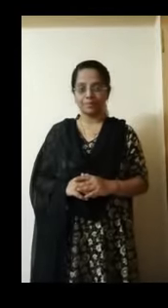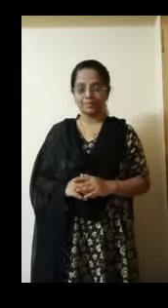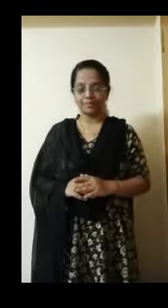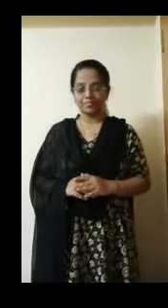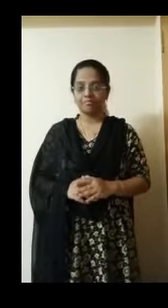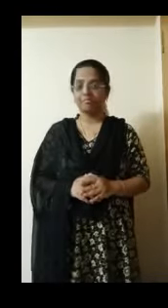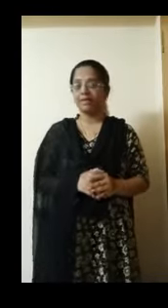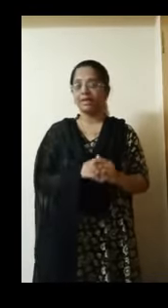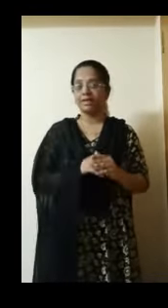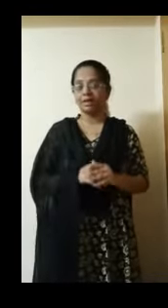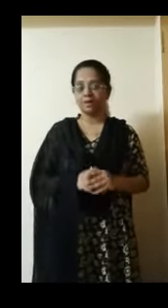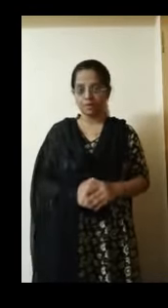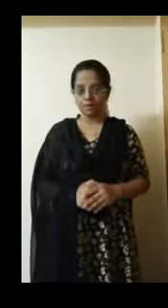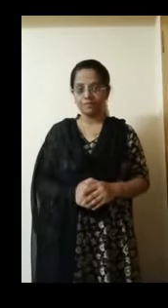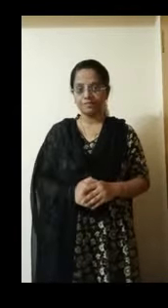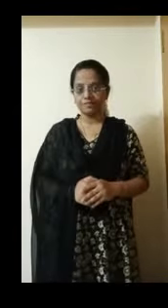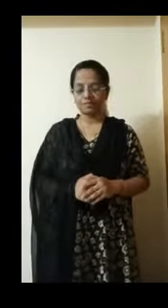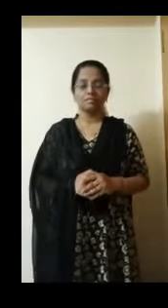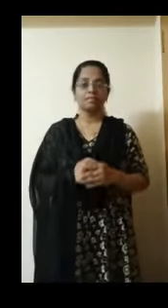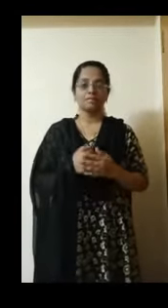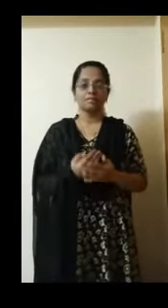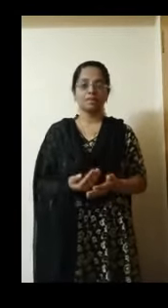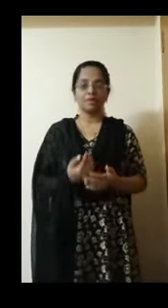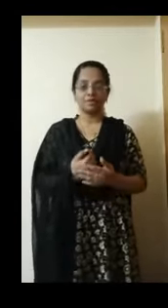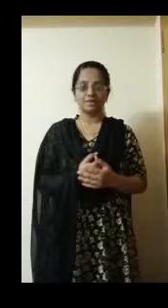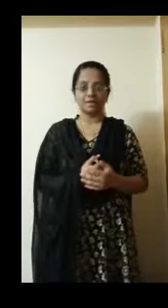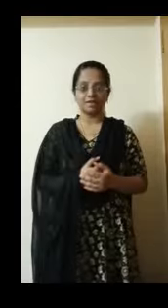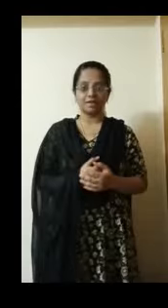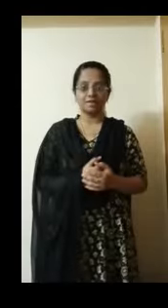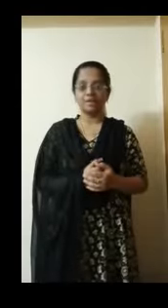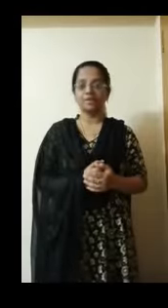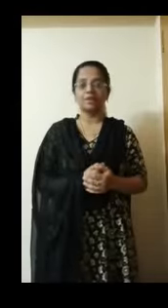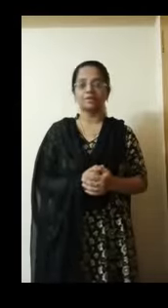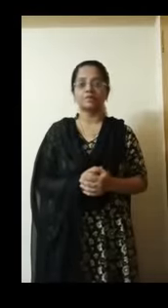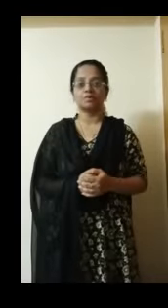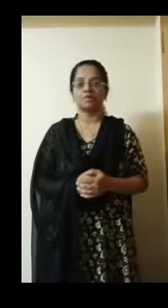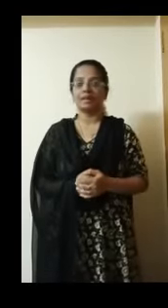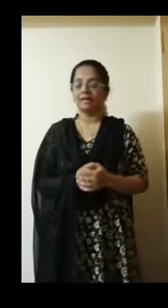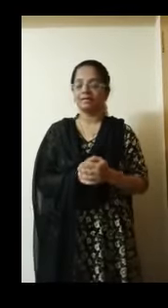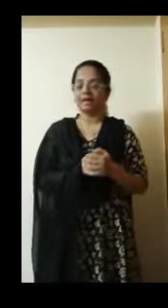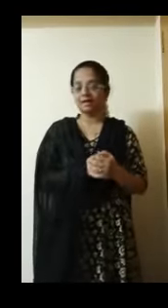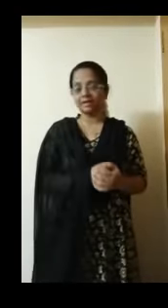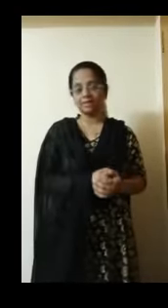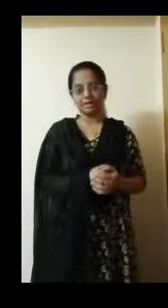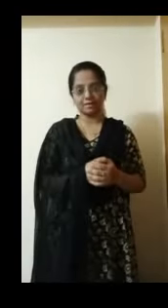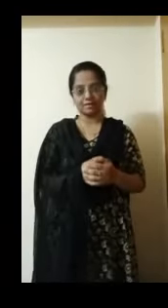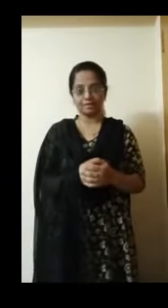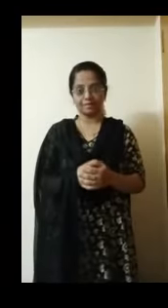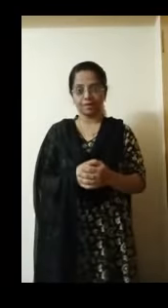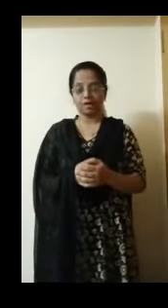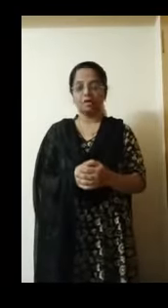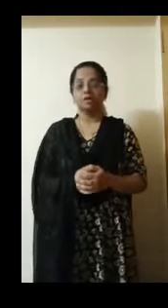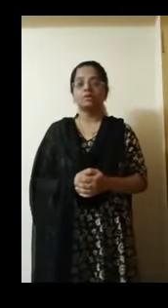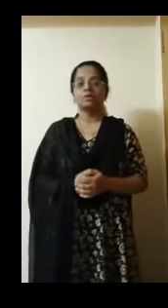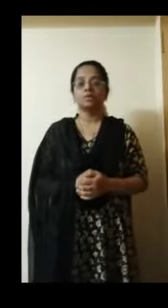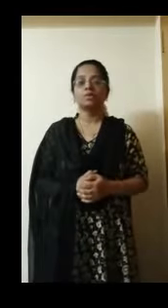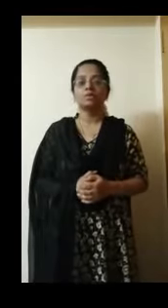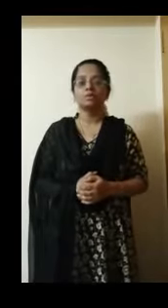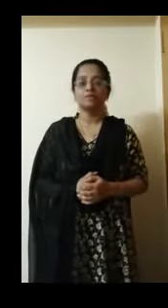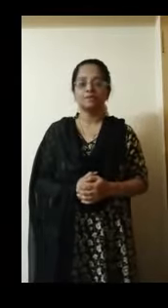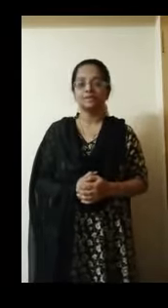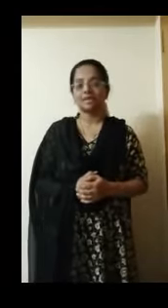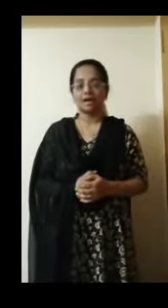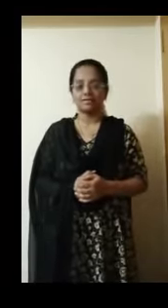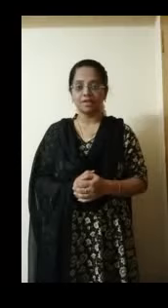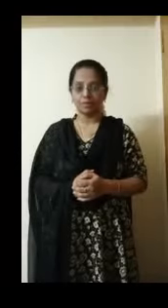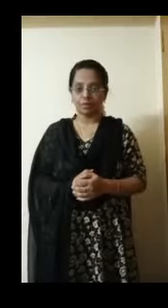home. Being in our home, we are going to start our new lessons for the next academic year. So,